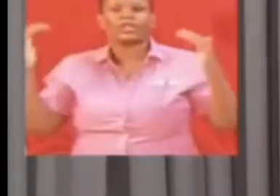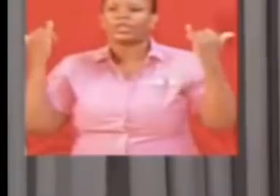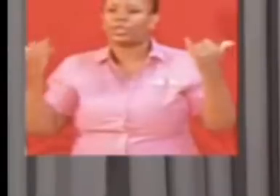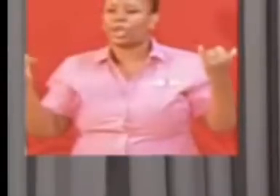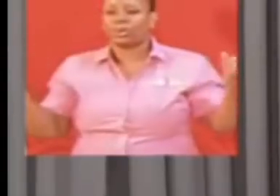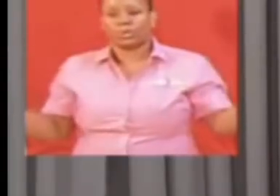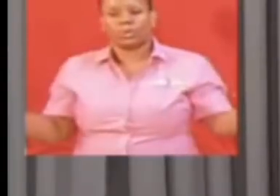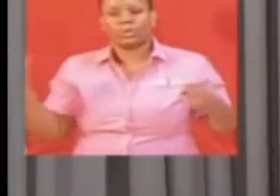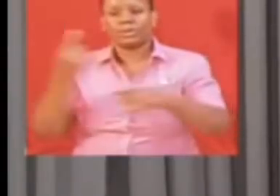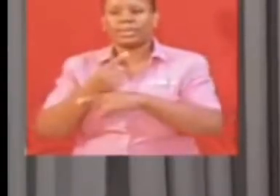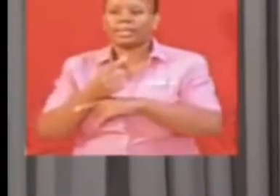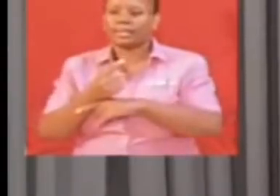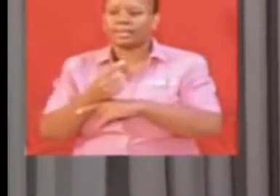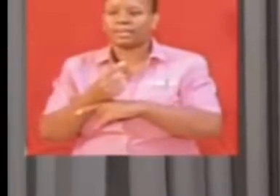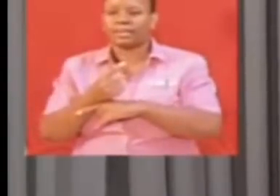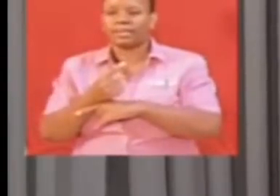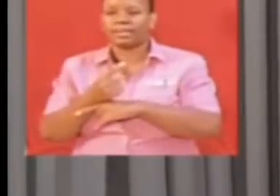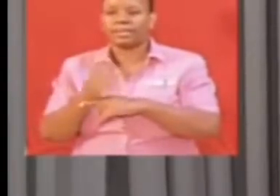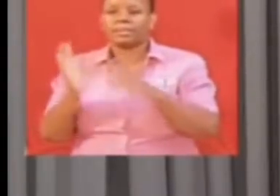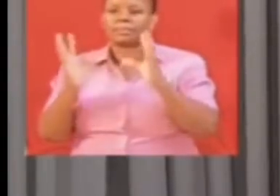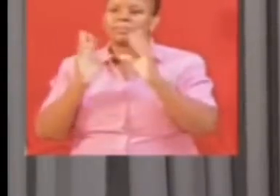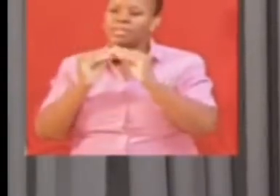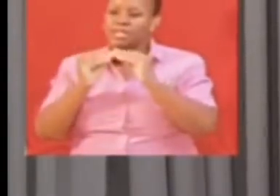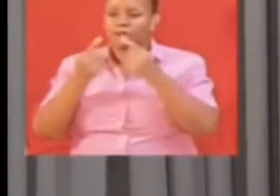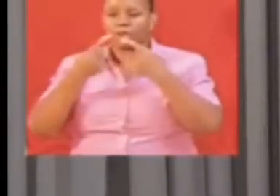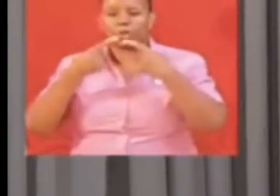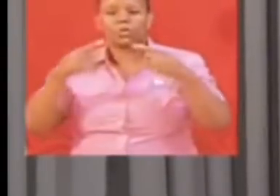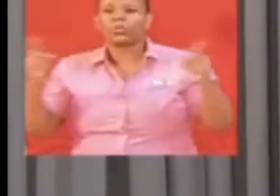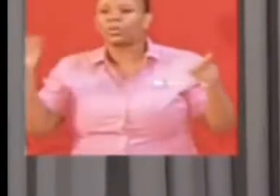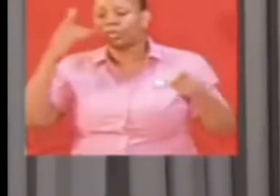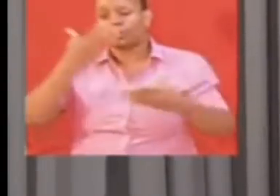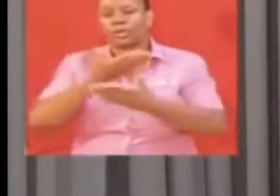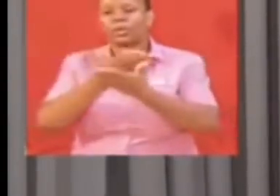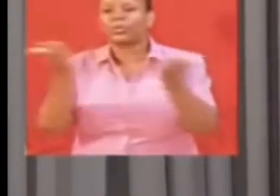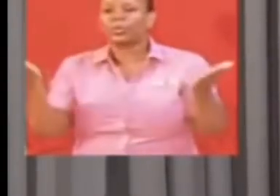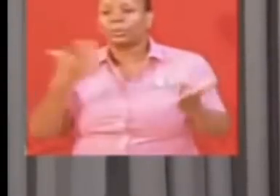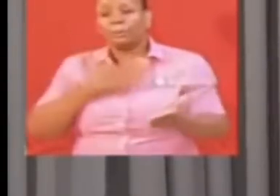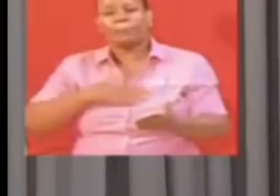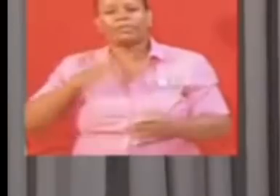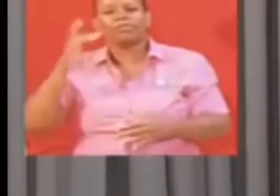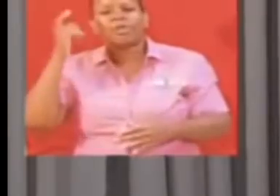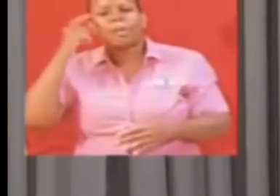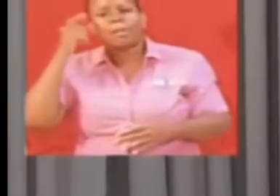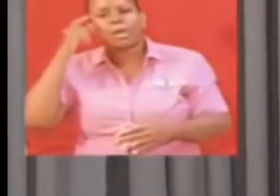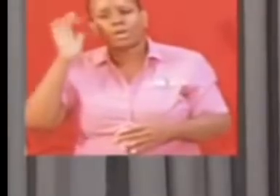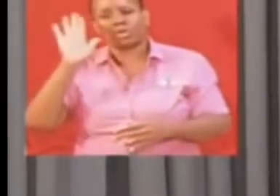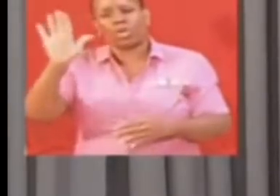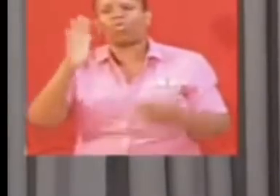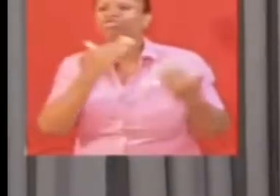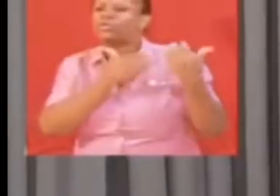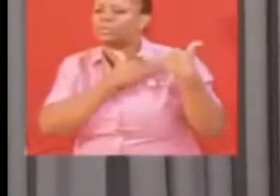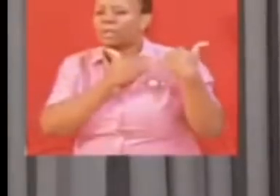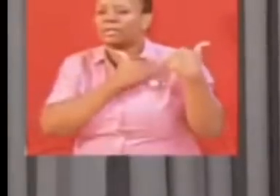conference. Please remember to play your part, follow the new normal guidelines, and wear your mask.